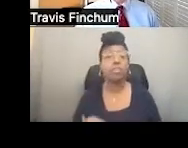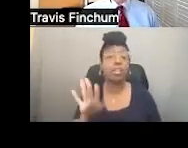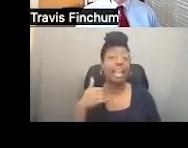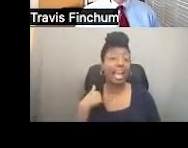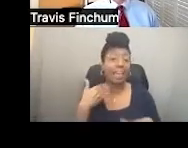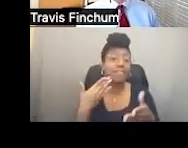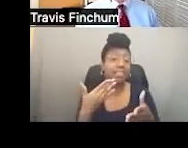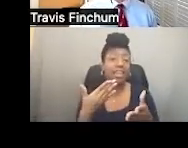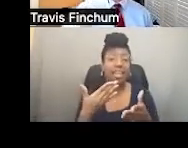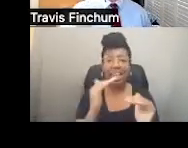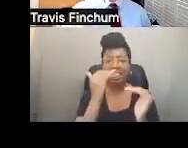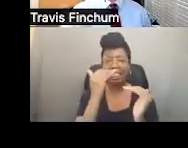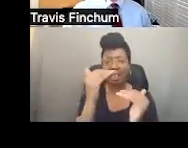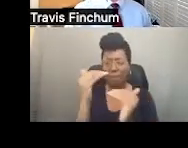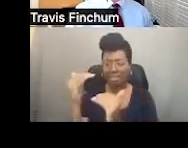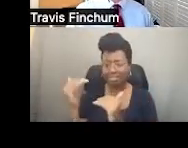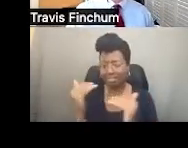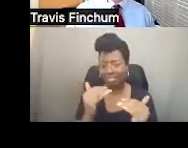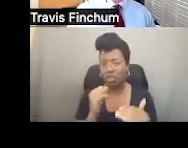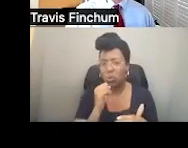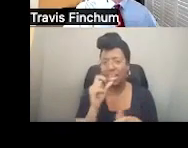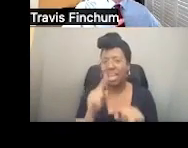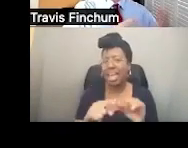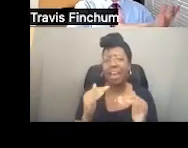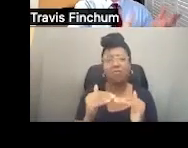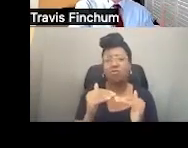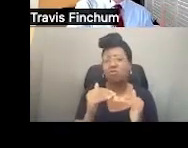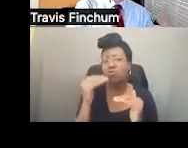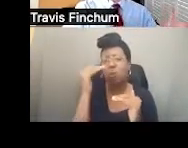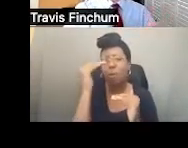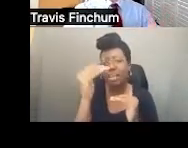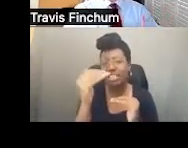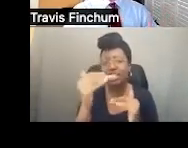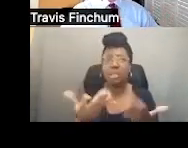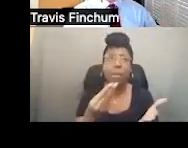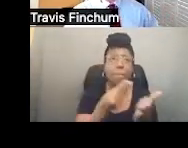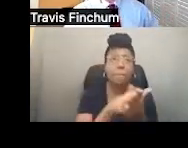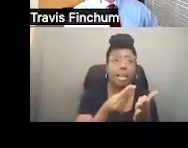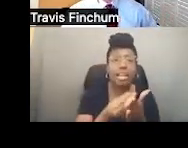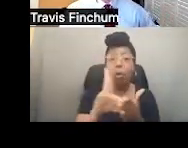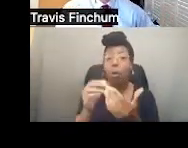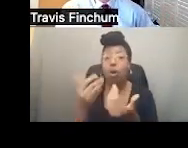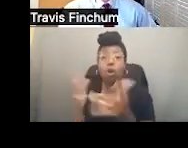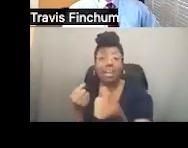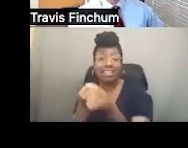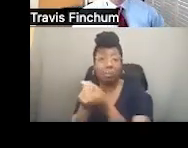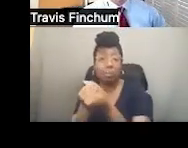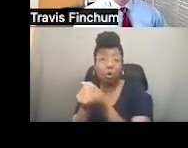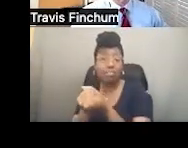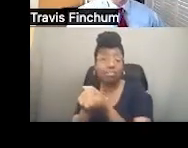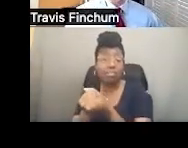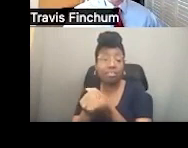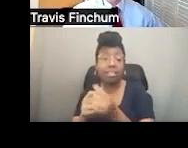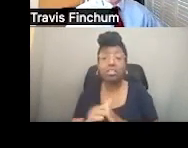resource test, which means you can't have too much either of money or resources available to you. And there's